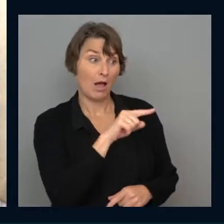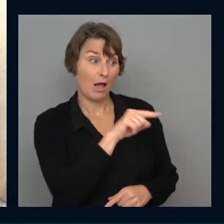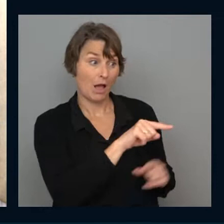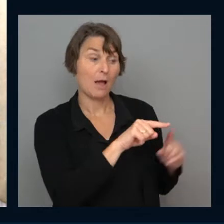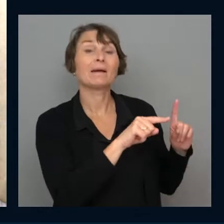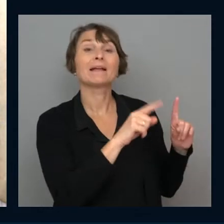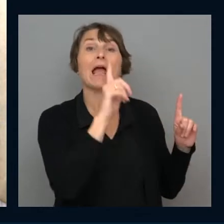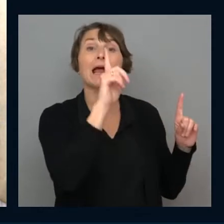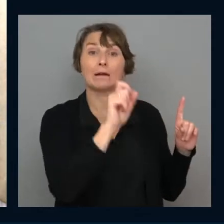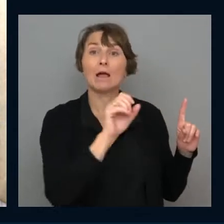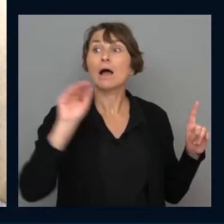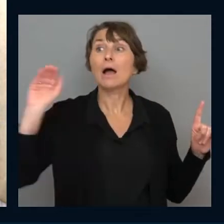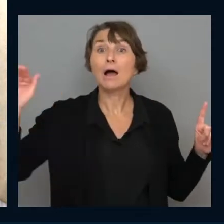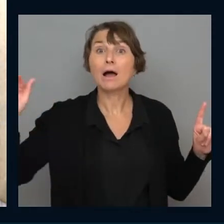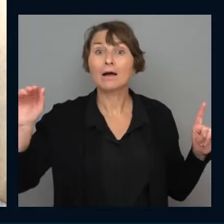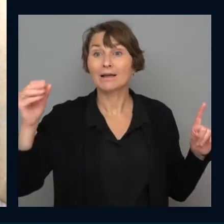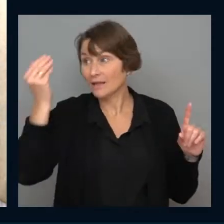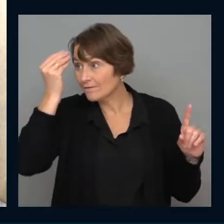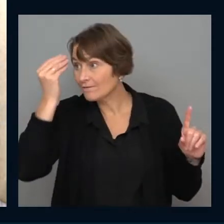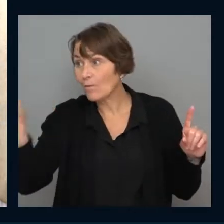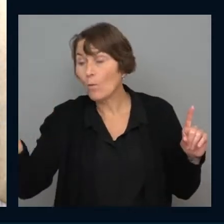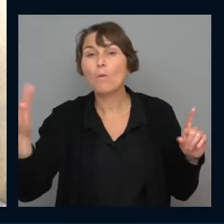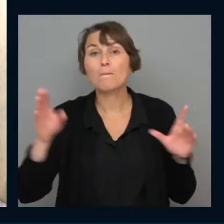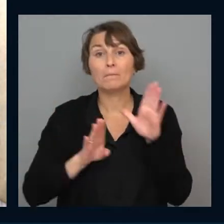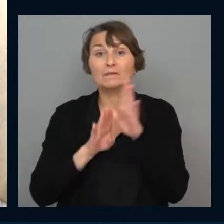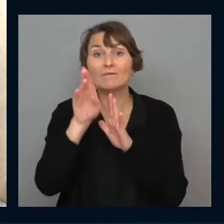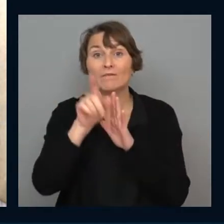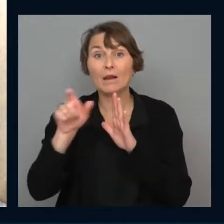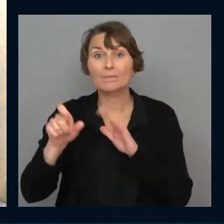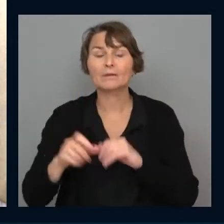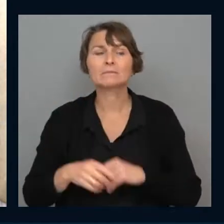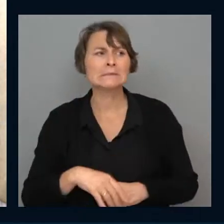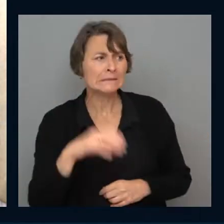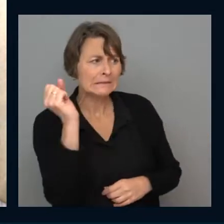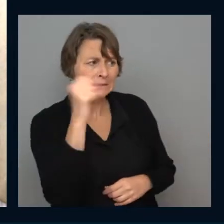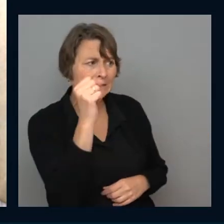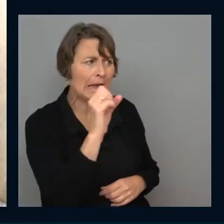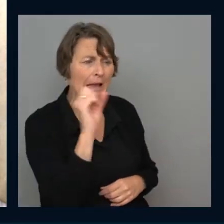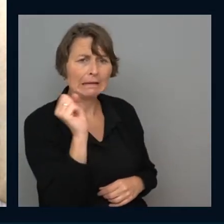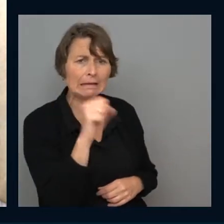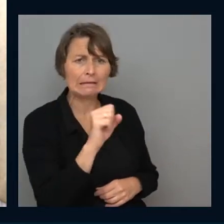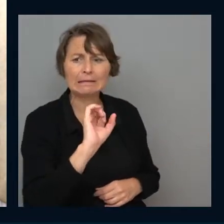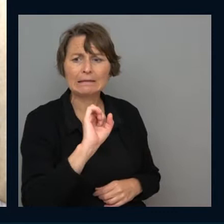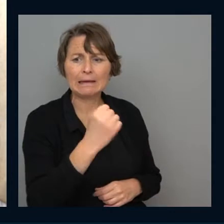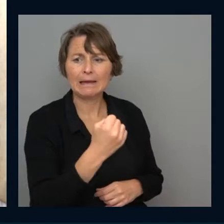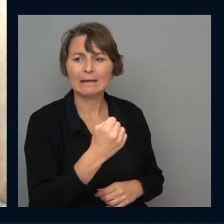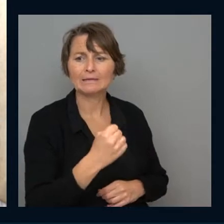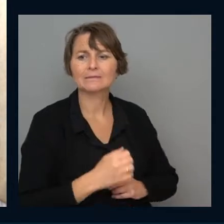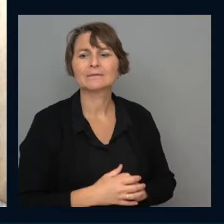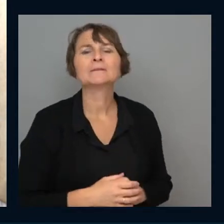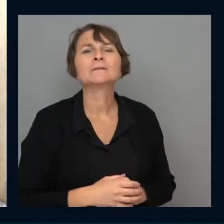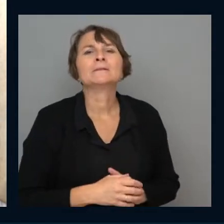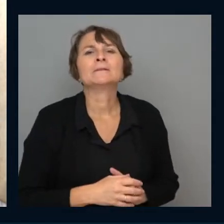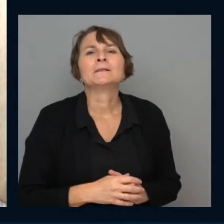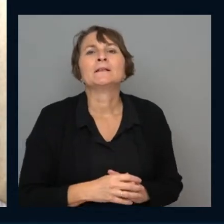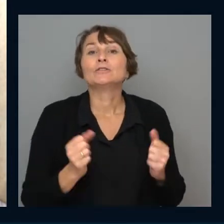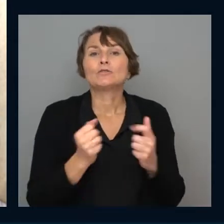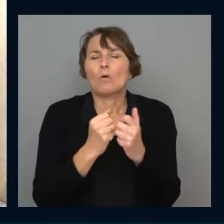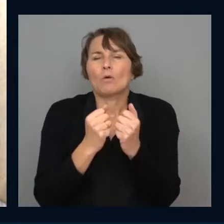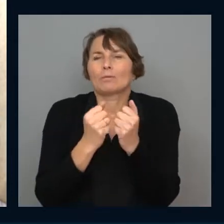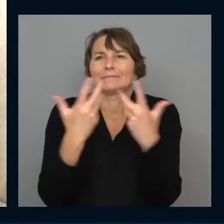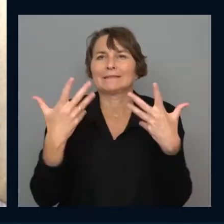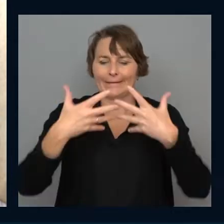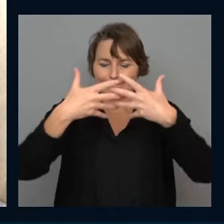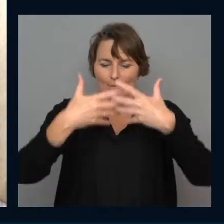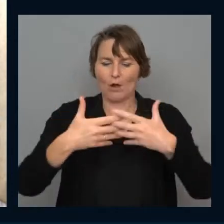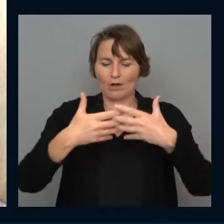want that to happen. So what's cool about GitHub Actions is, again, it's an automation engine for all things inside of